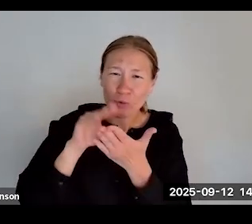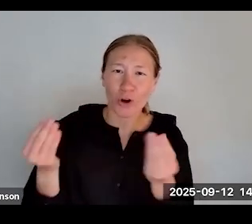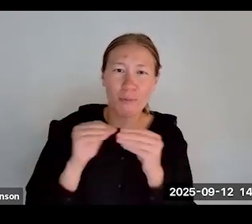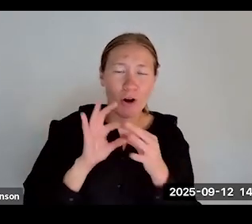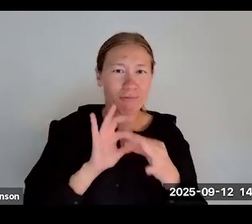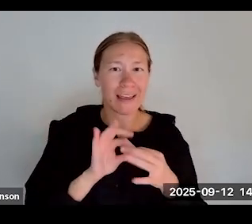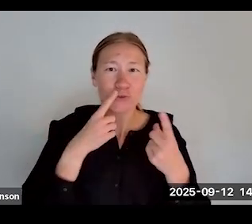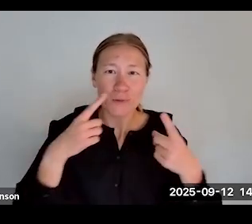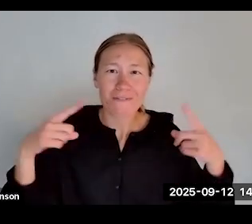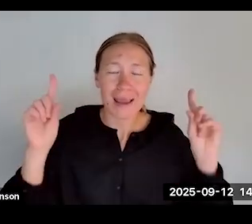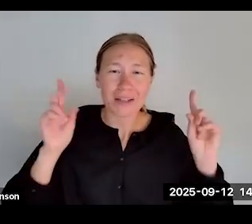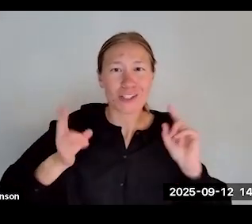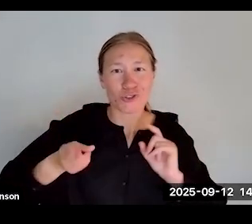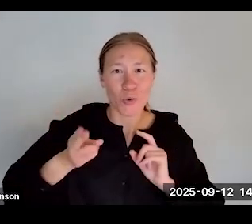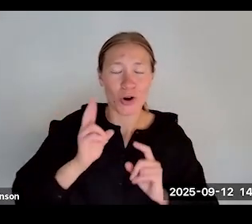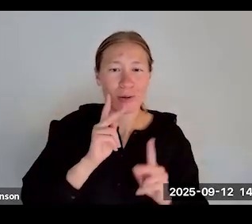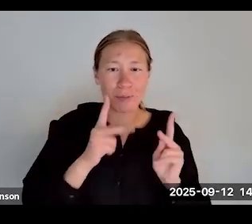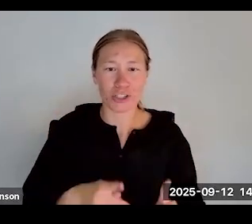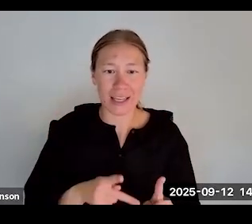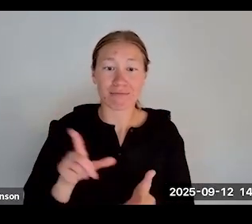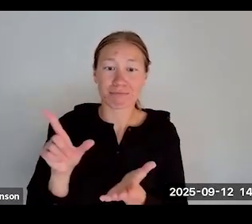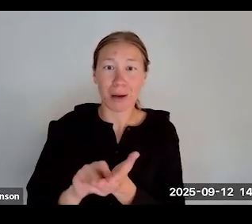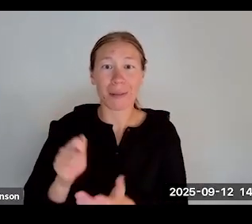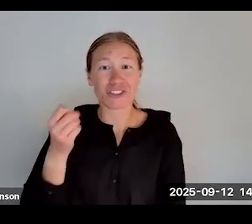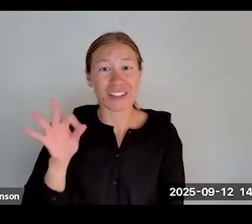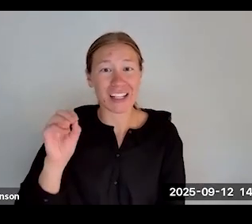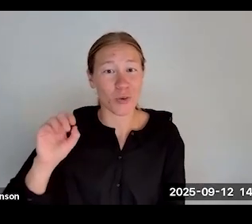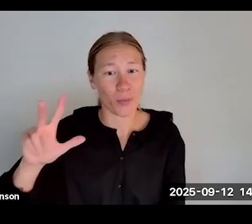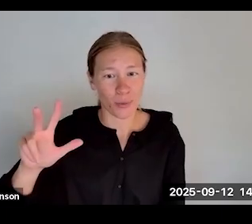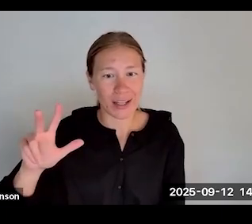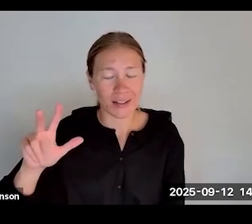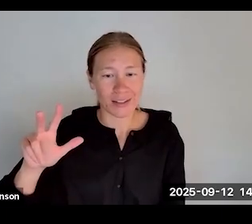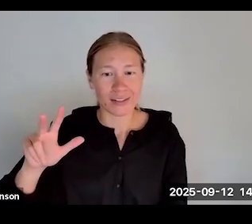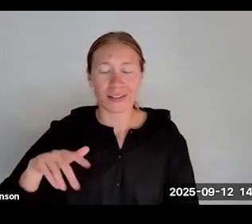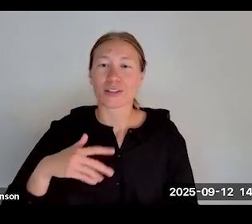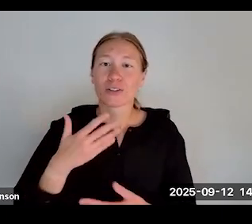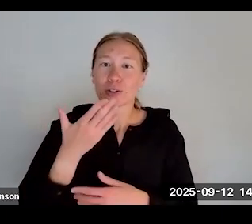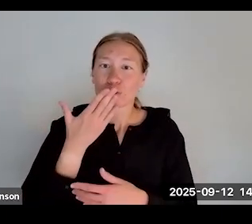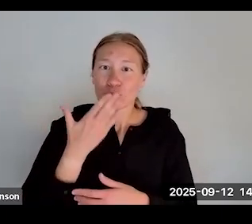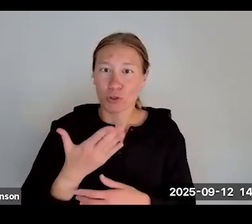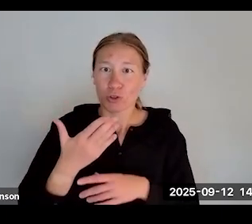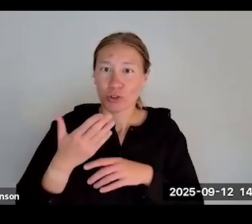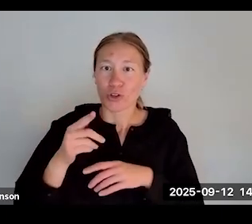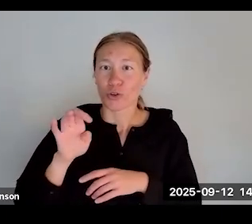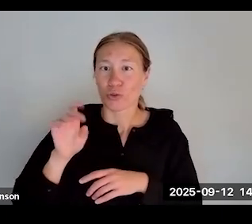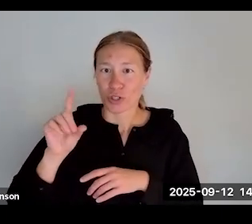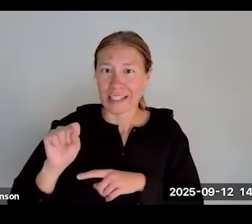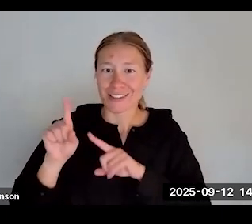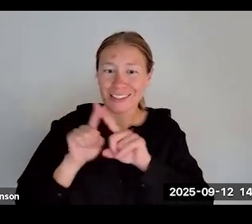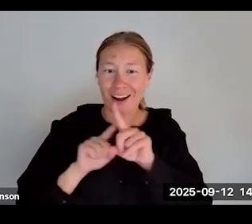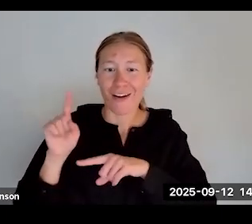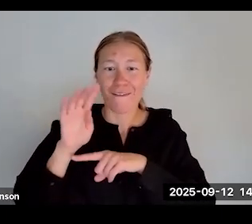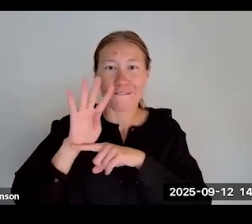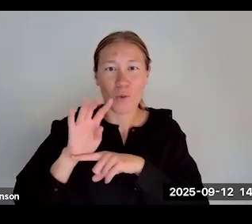own experiences. It was published in 1903 and has a Goodreads score of